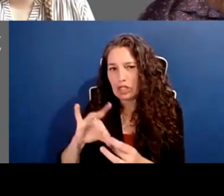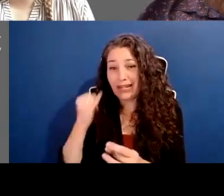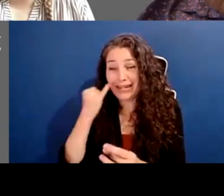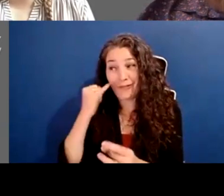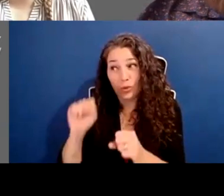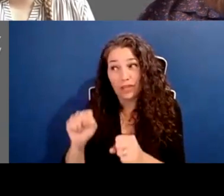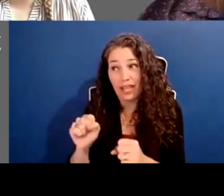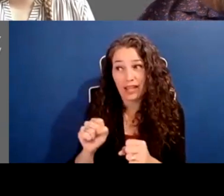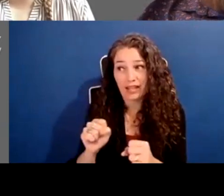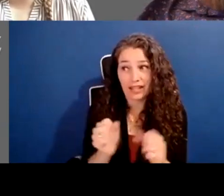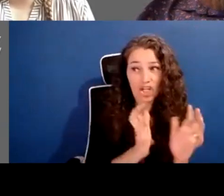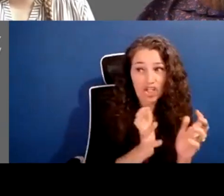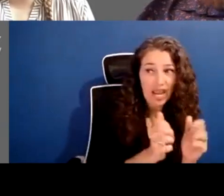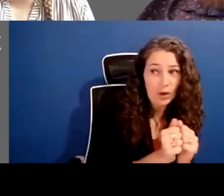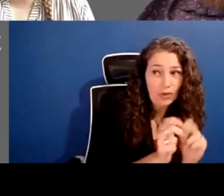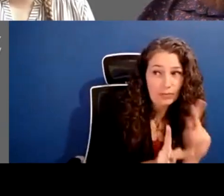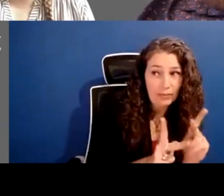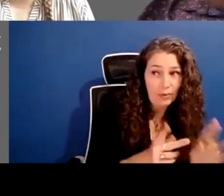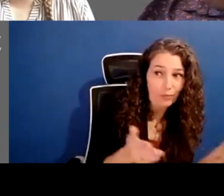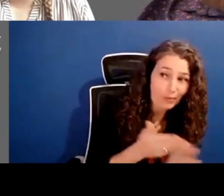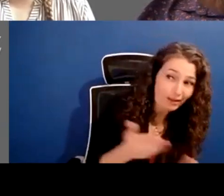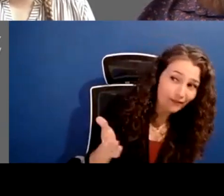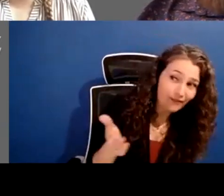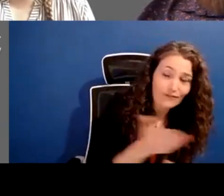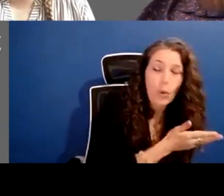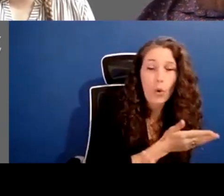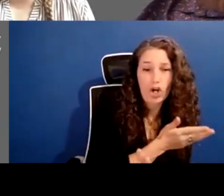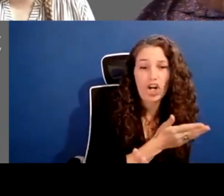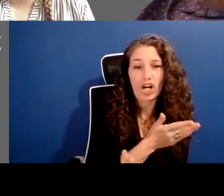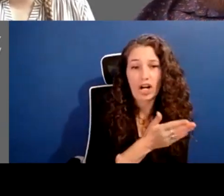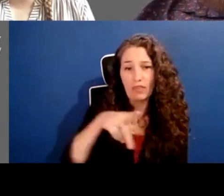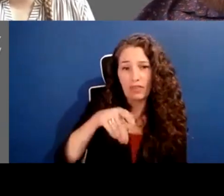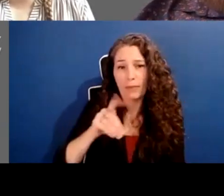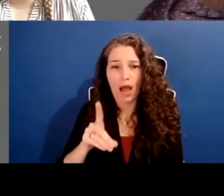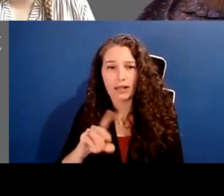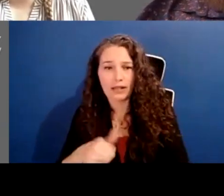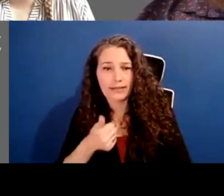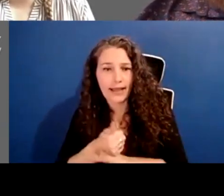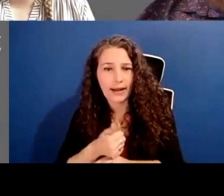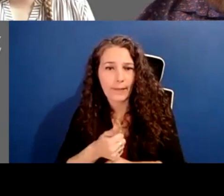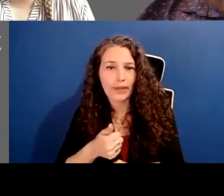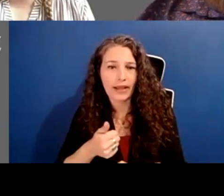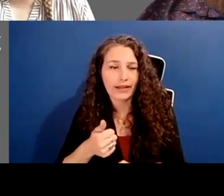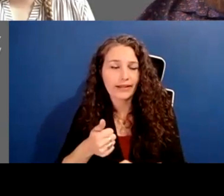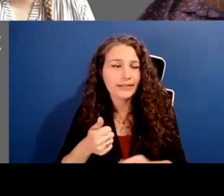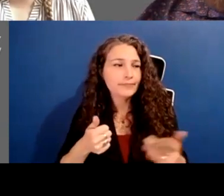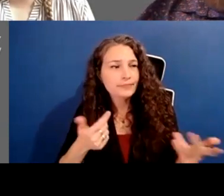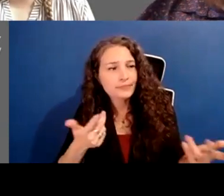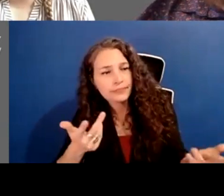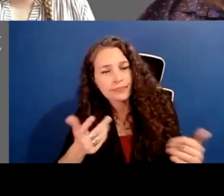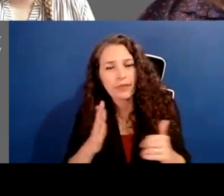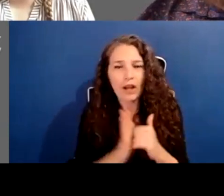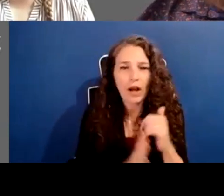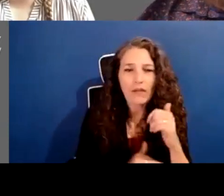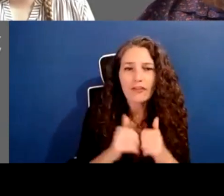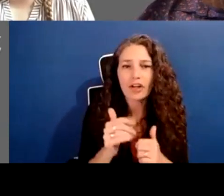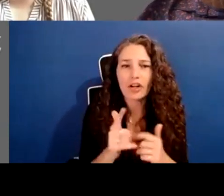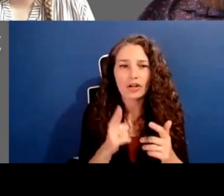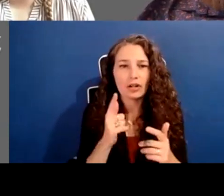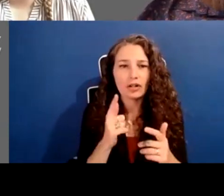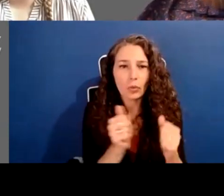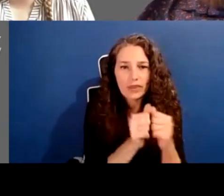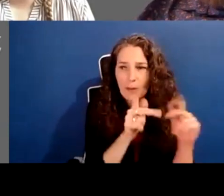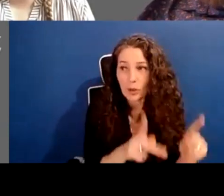actual podcast and kind of establish sort of a comfort and a rapport with the person you're speaking with can be really helpful for